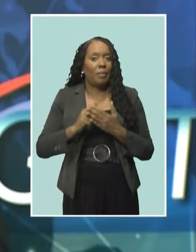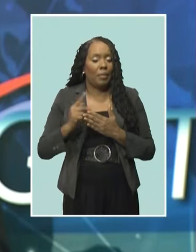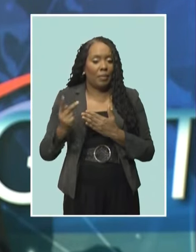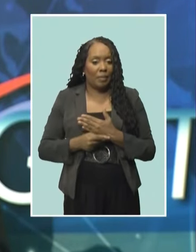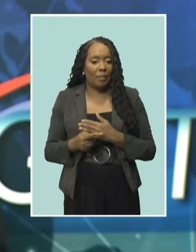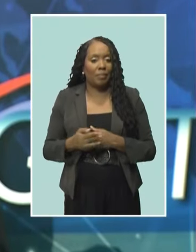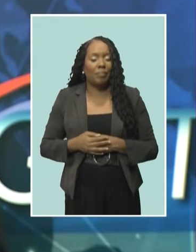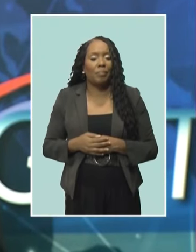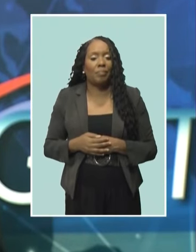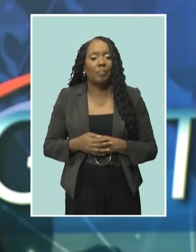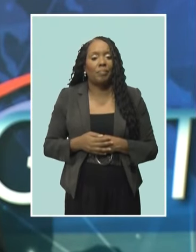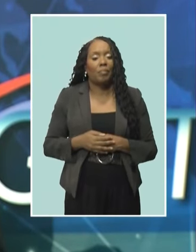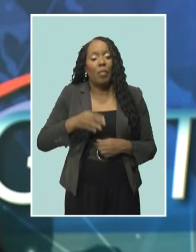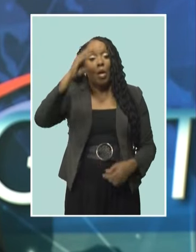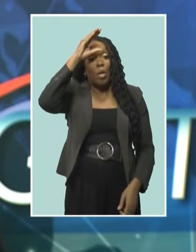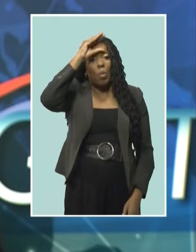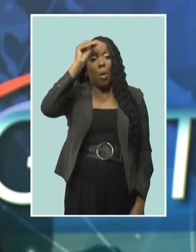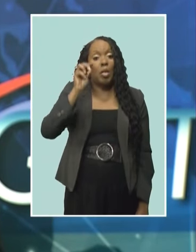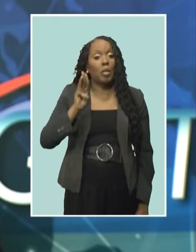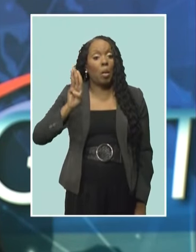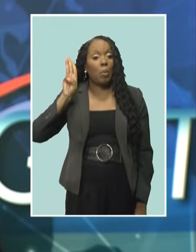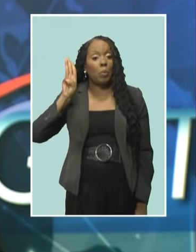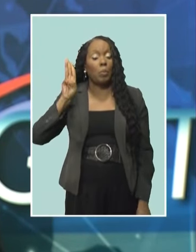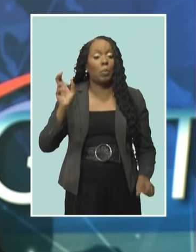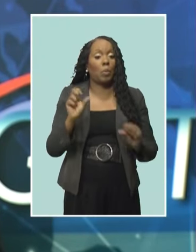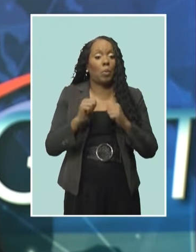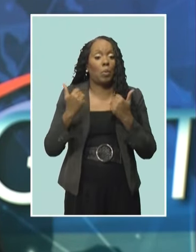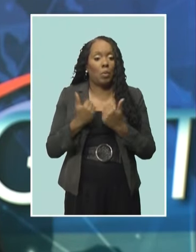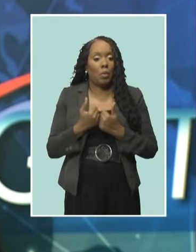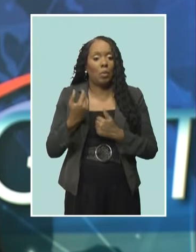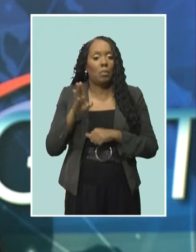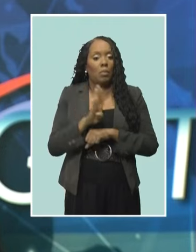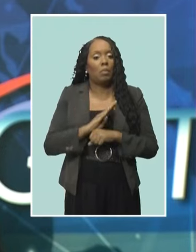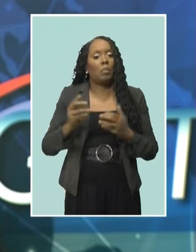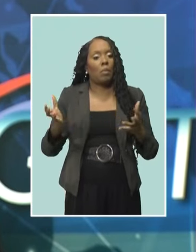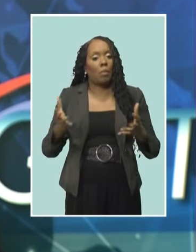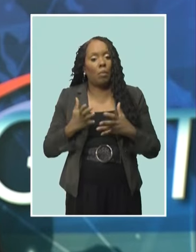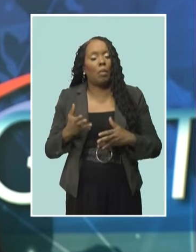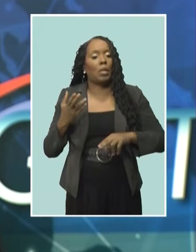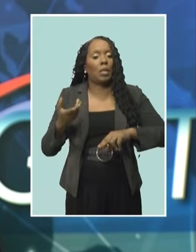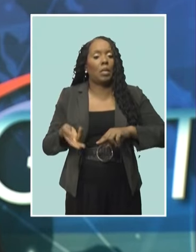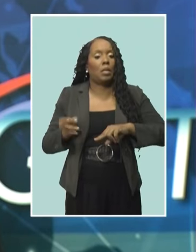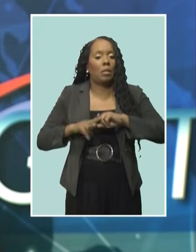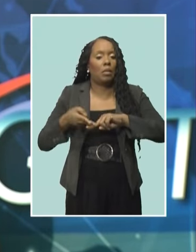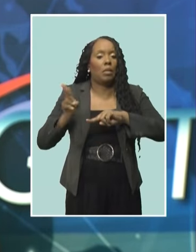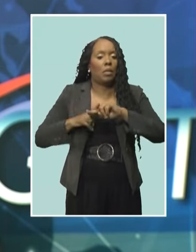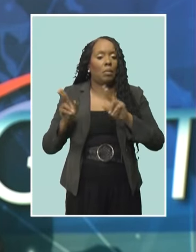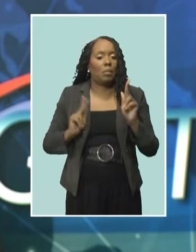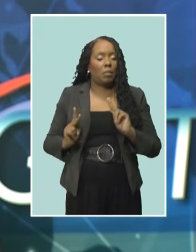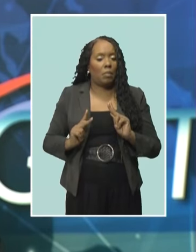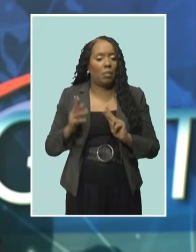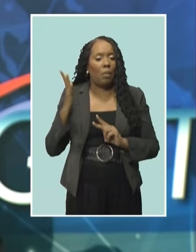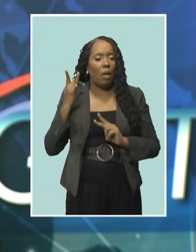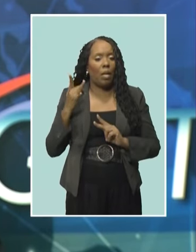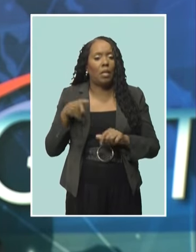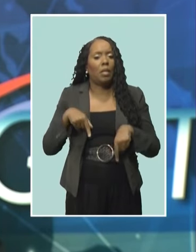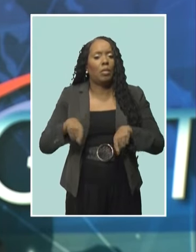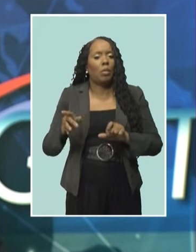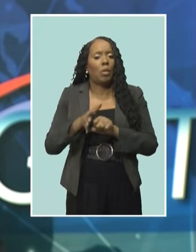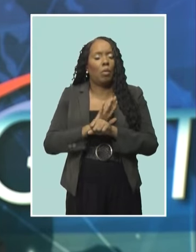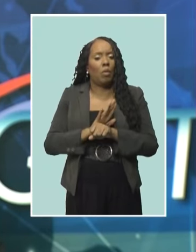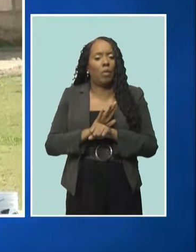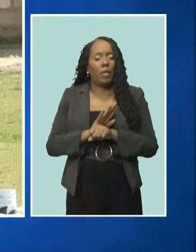The Boys Scouts Association of Barbados is aiming to increase its membership after a significant drop during the COVID-19